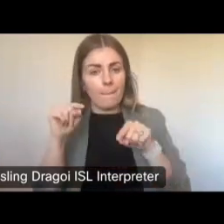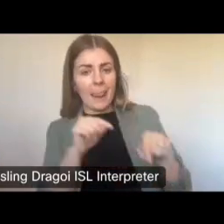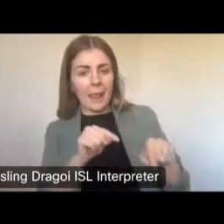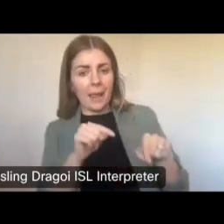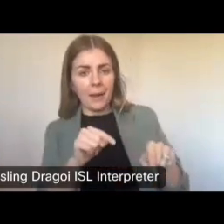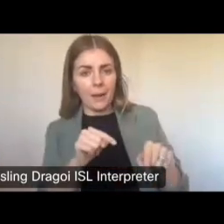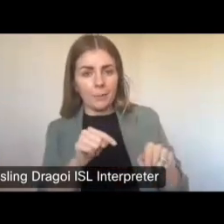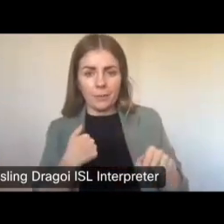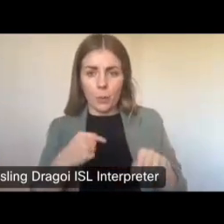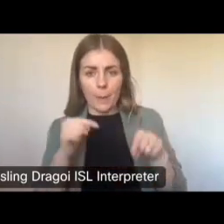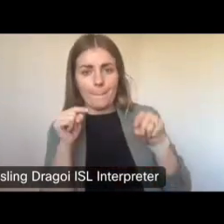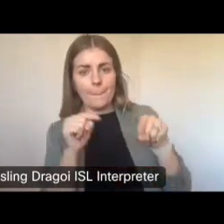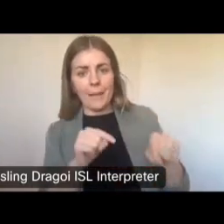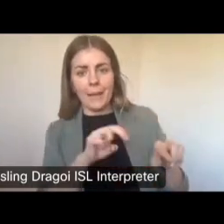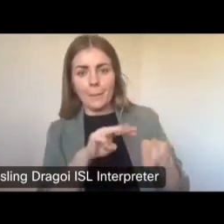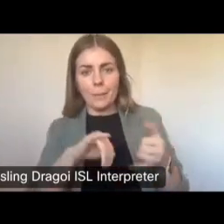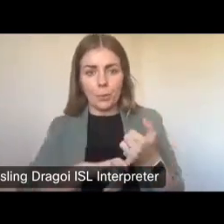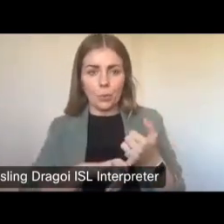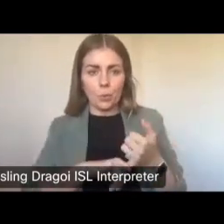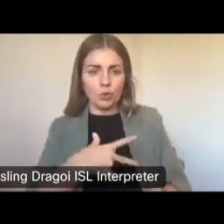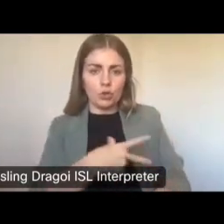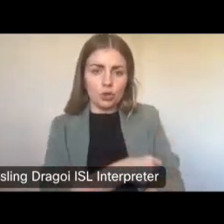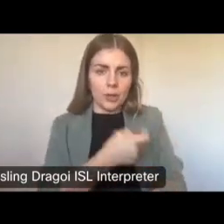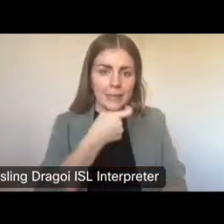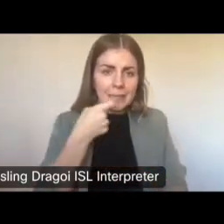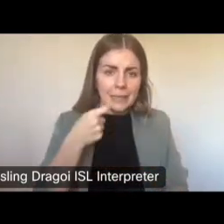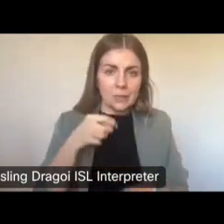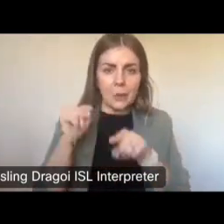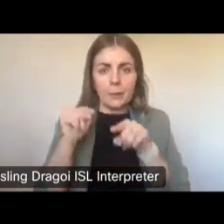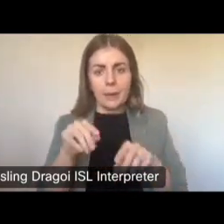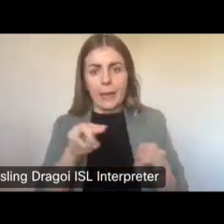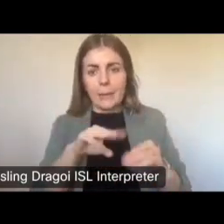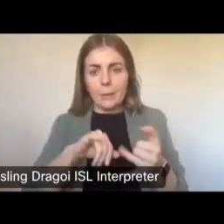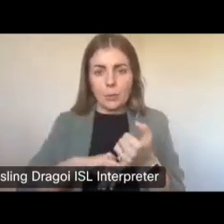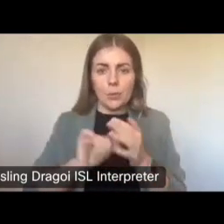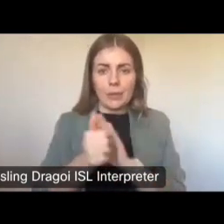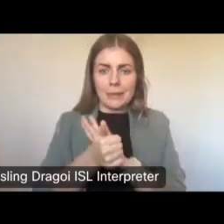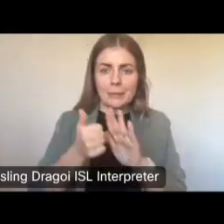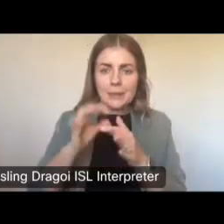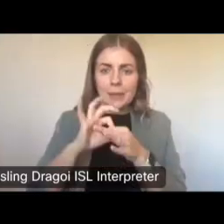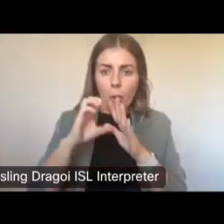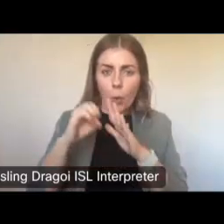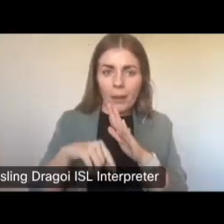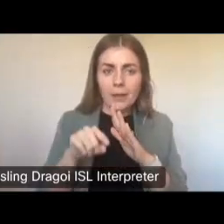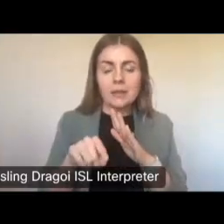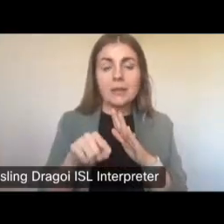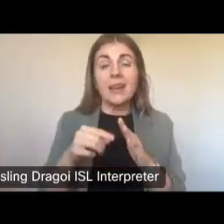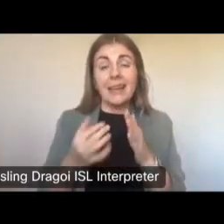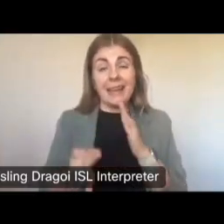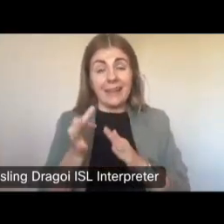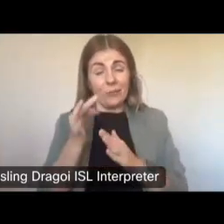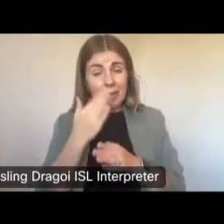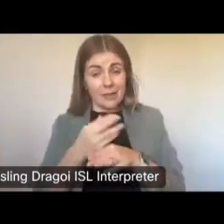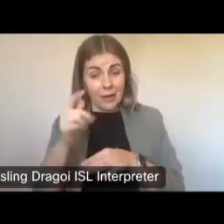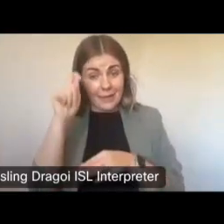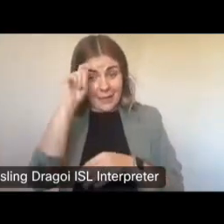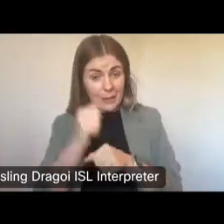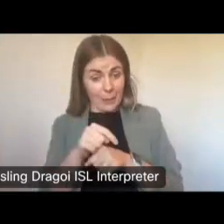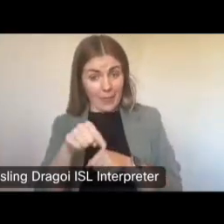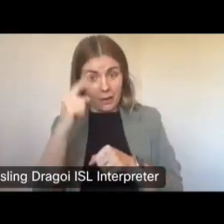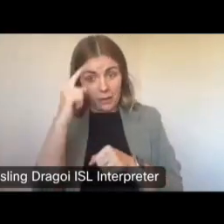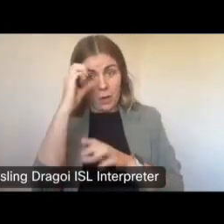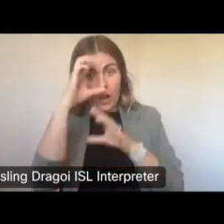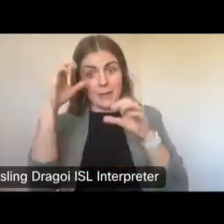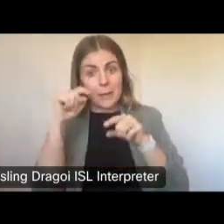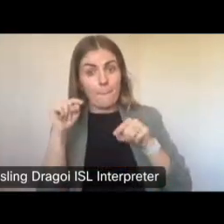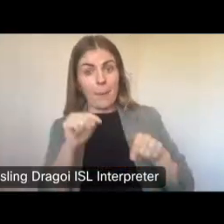addiction, you blame people for people experiencing homelessness. Once you start looking at blame, the concept of blame, I actually write about this as